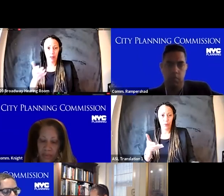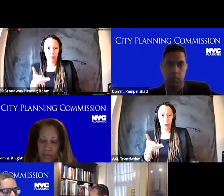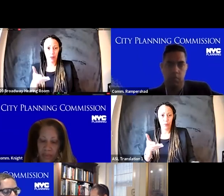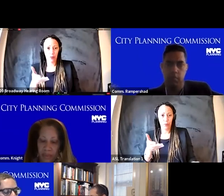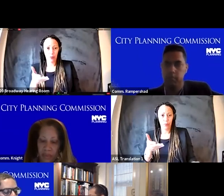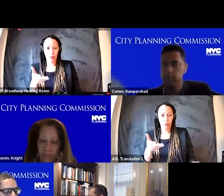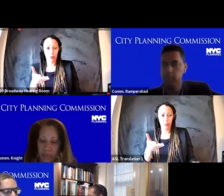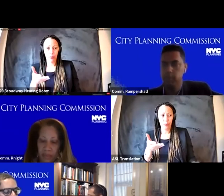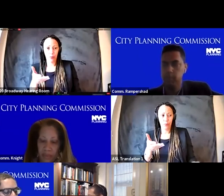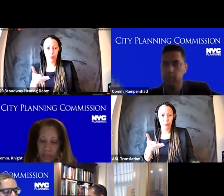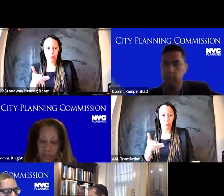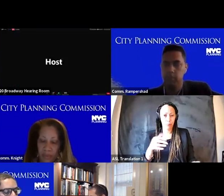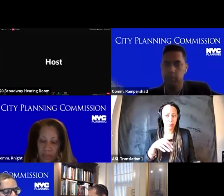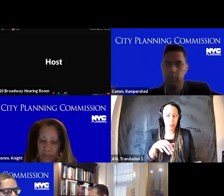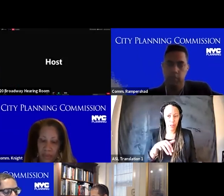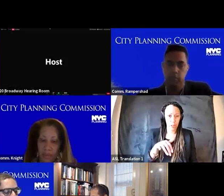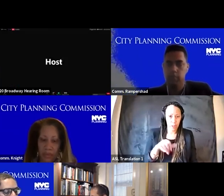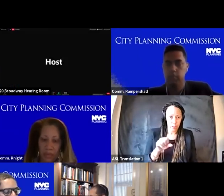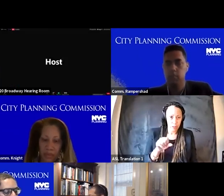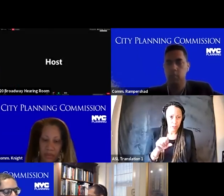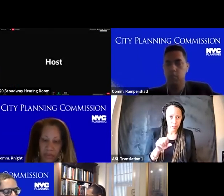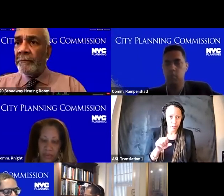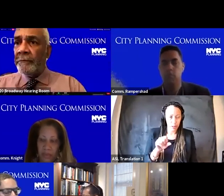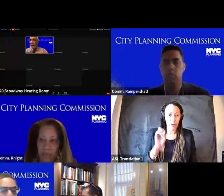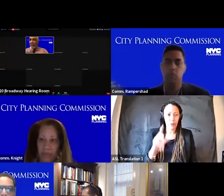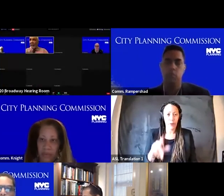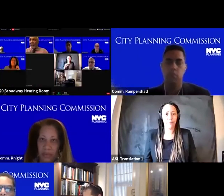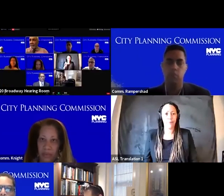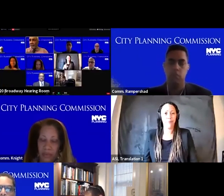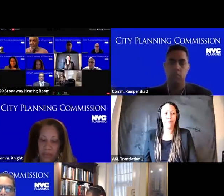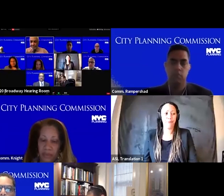No, he is. Mr. He is? For sure, yes. Okay, Councilman?